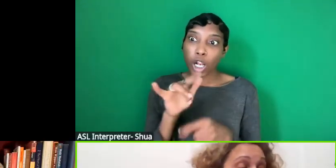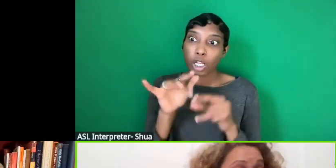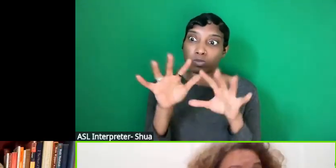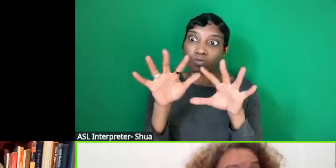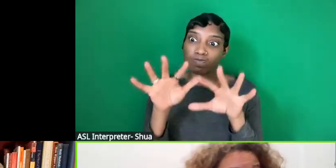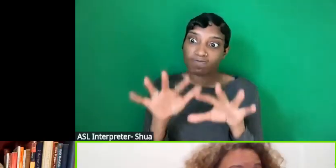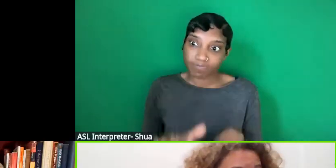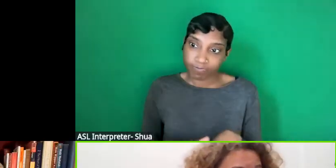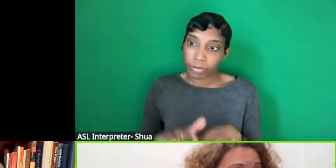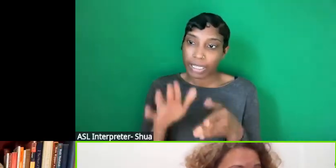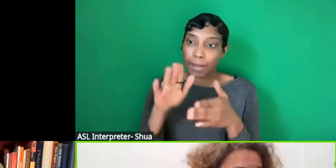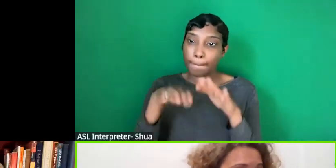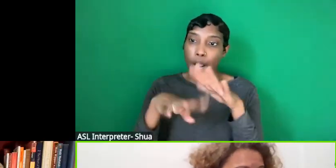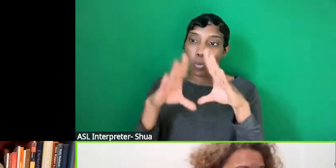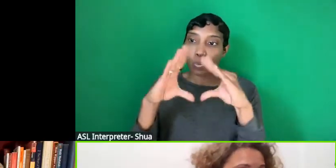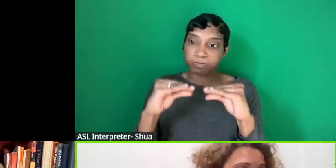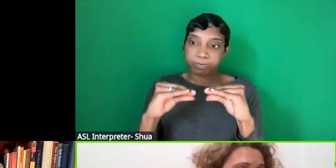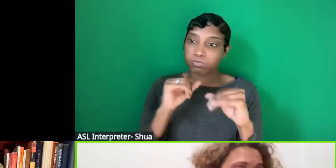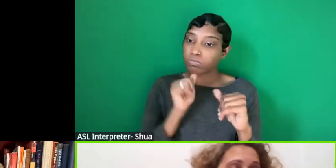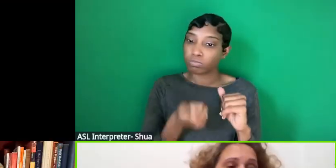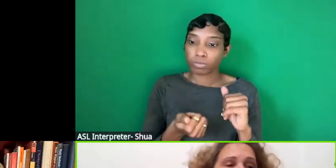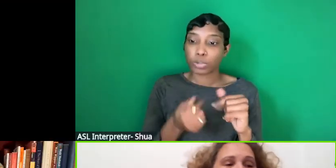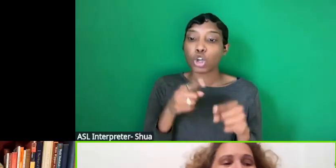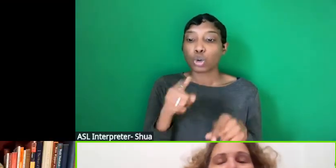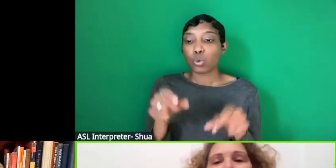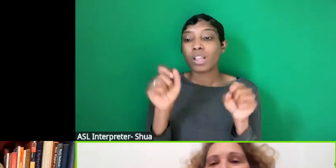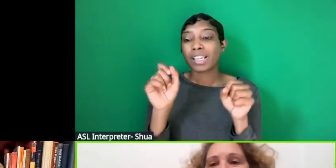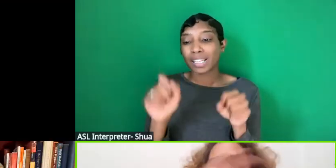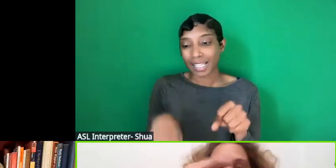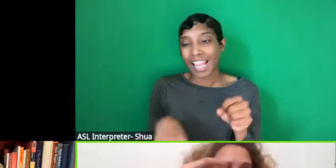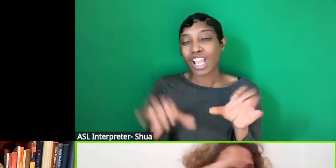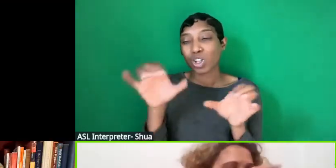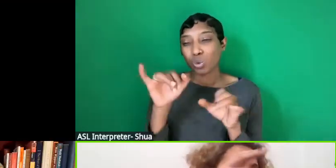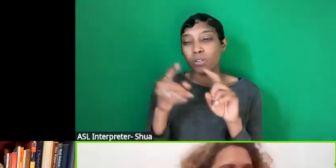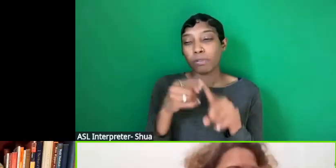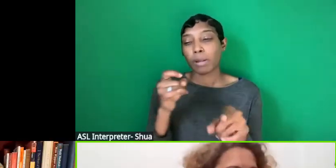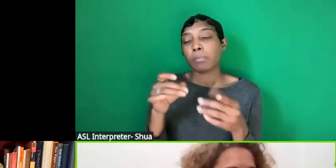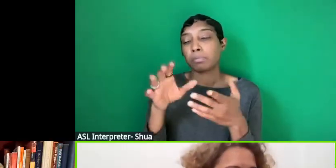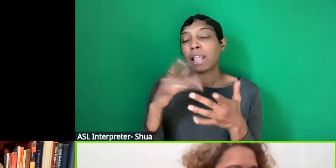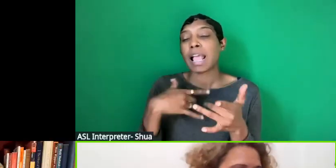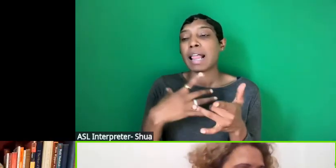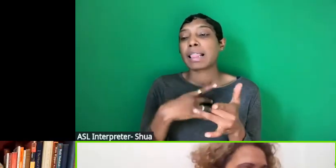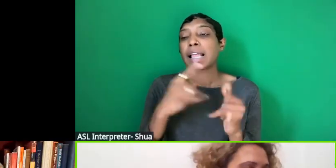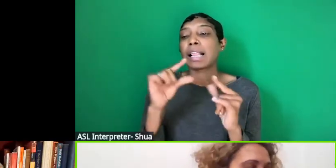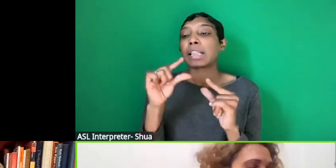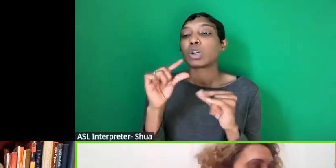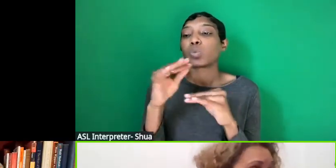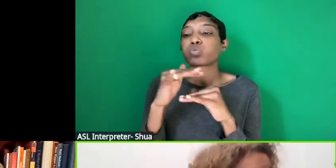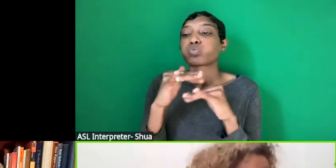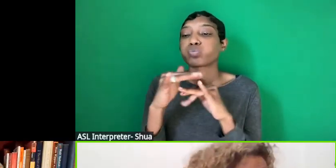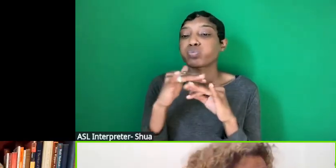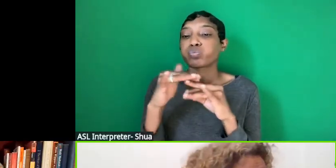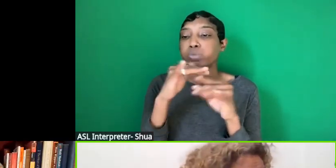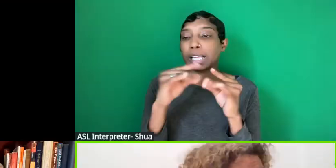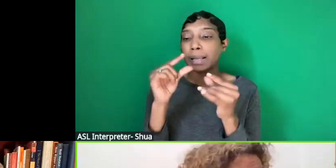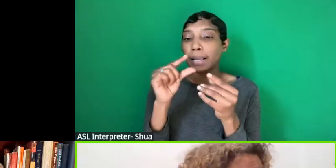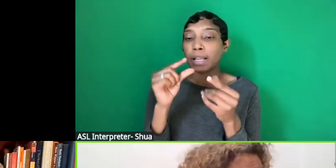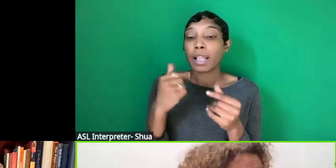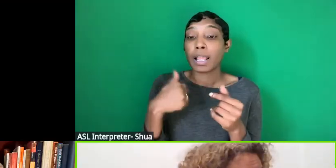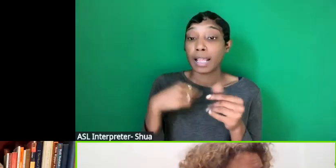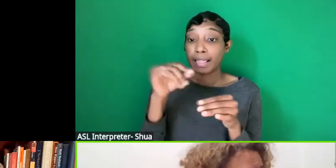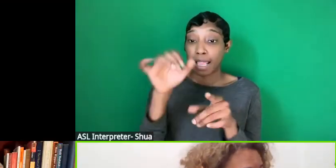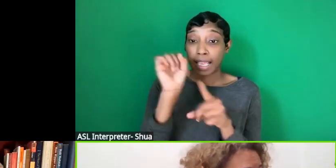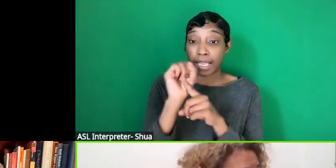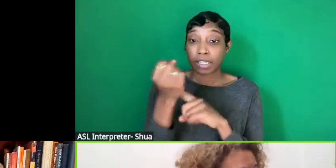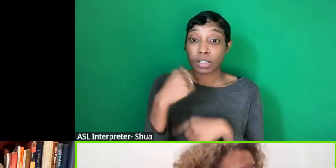You can do it on if it's all settled on the bottom, but I kind of like having the little pieces of things in there. So in that case, and hopefully you